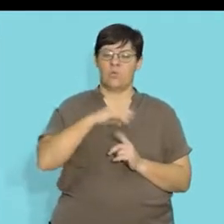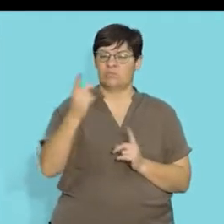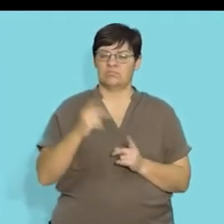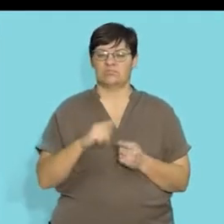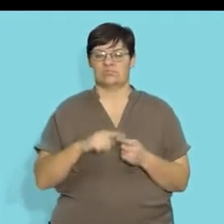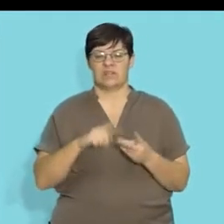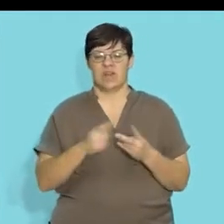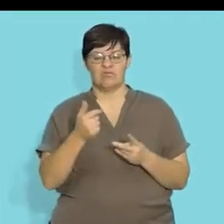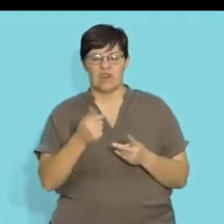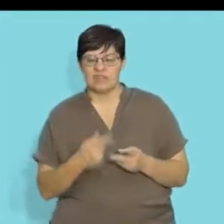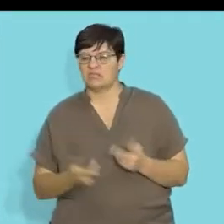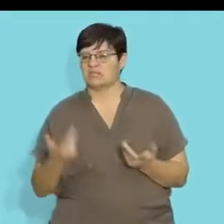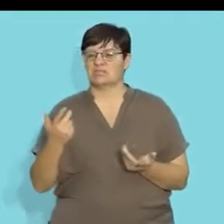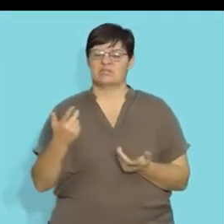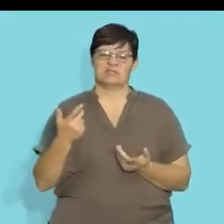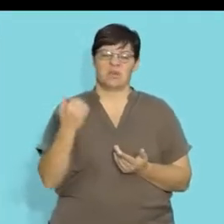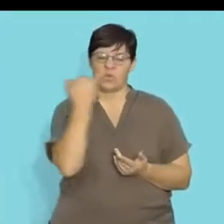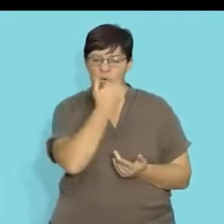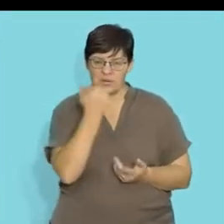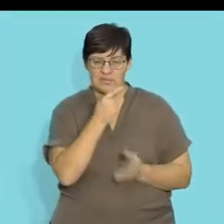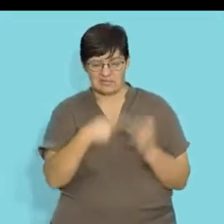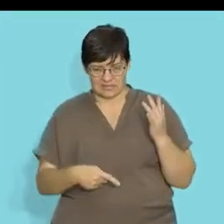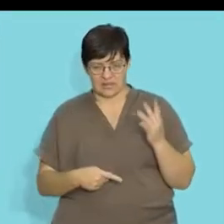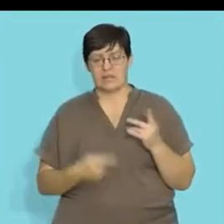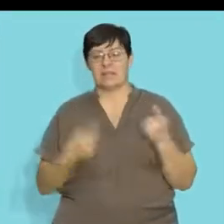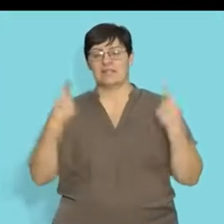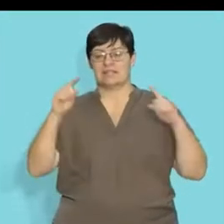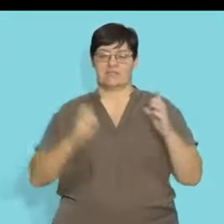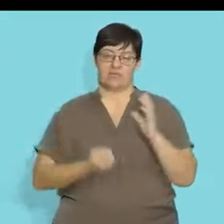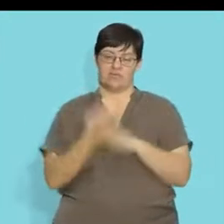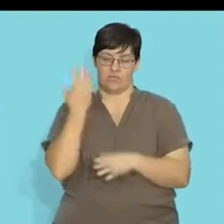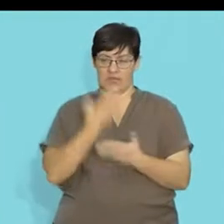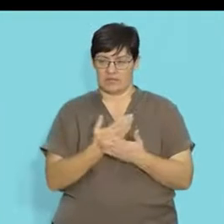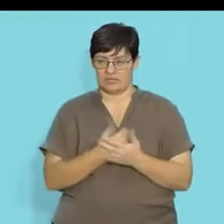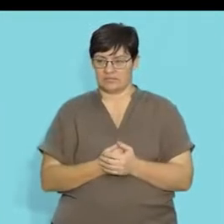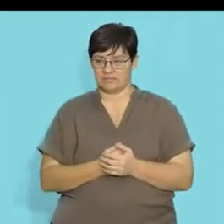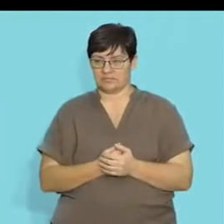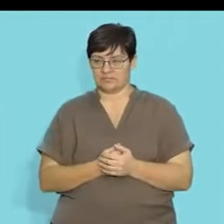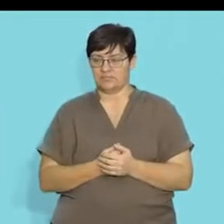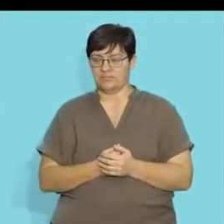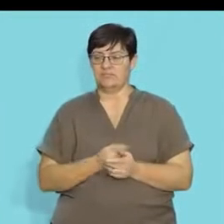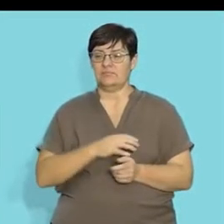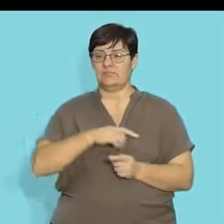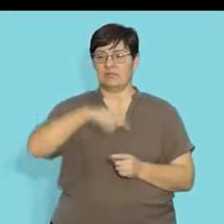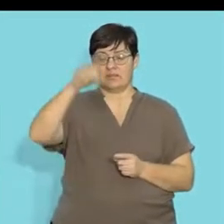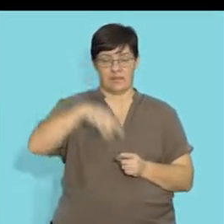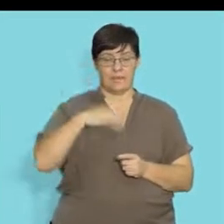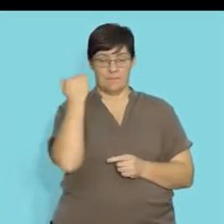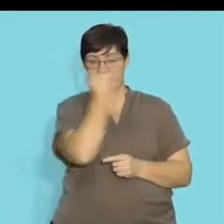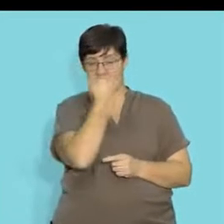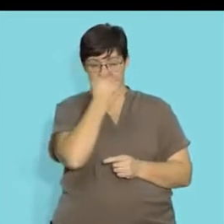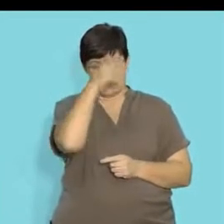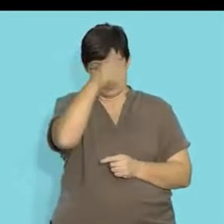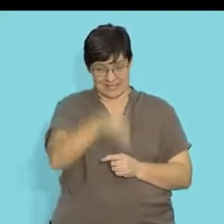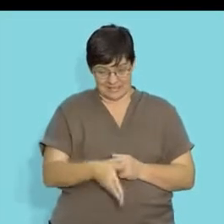wheat, your corn, and your oats, to grow successfully. And here's an image that shows you. So here you've got your